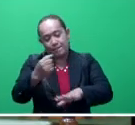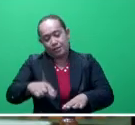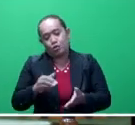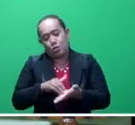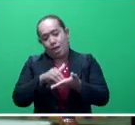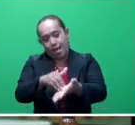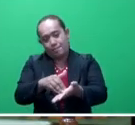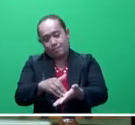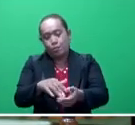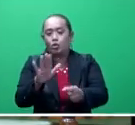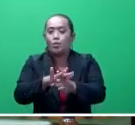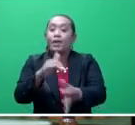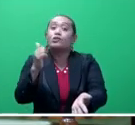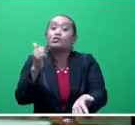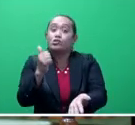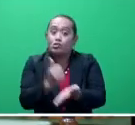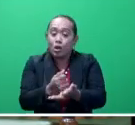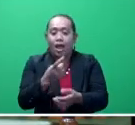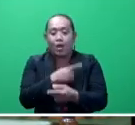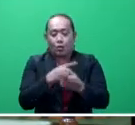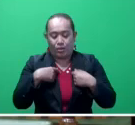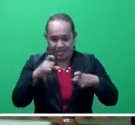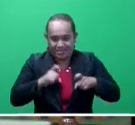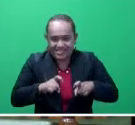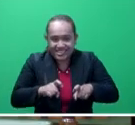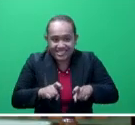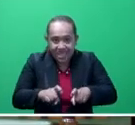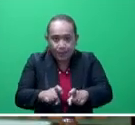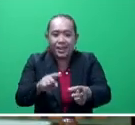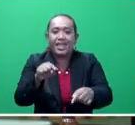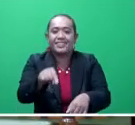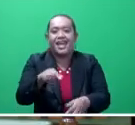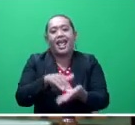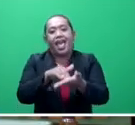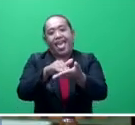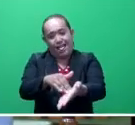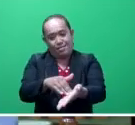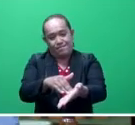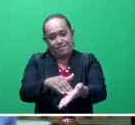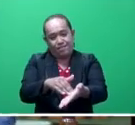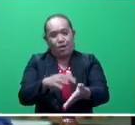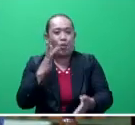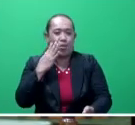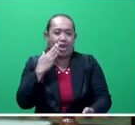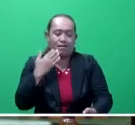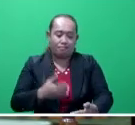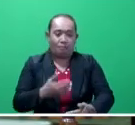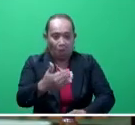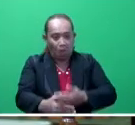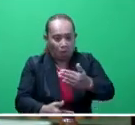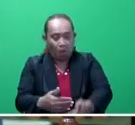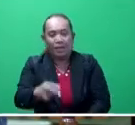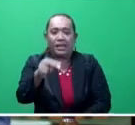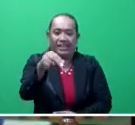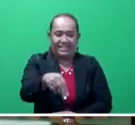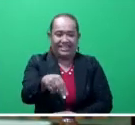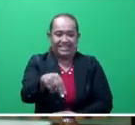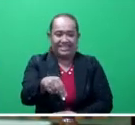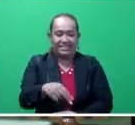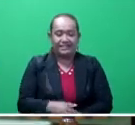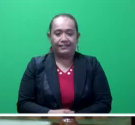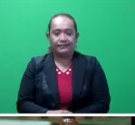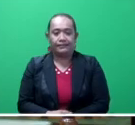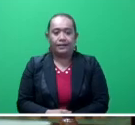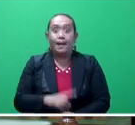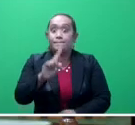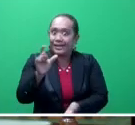to ensure we can sustainably provide that help as long as required. Mr. Speaker, sir, let's be clear about what we